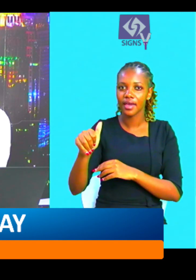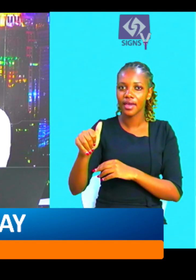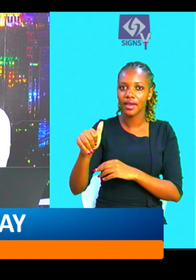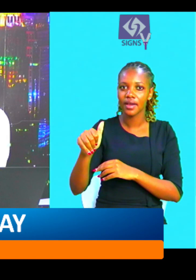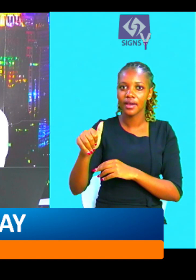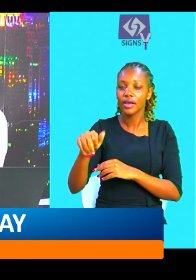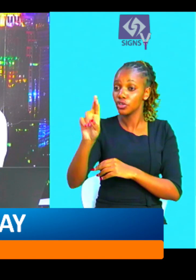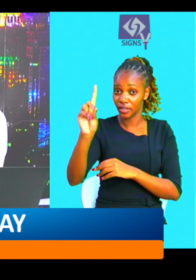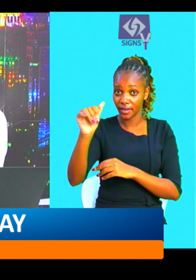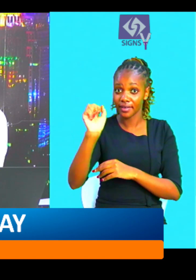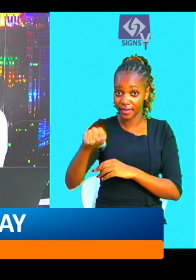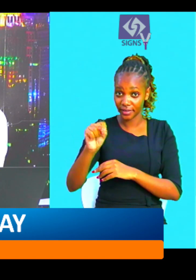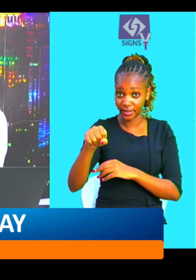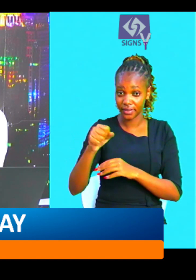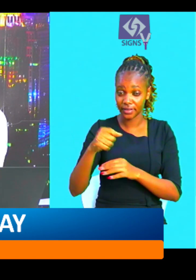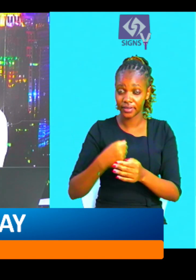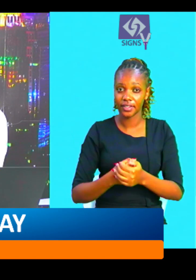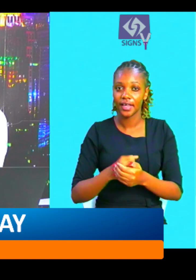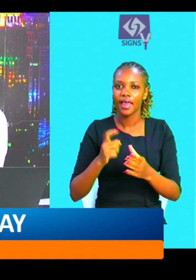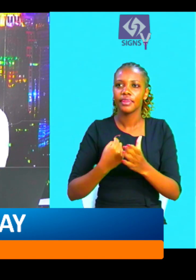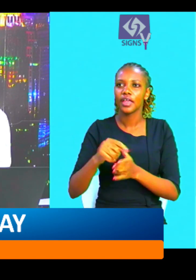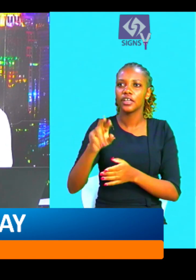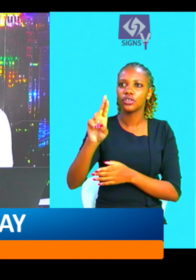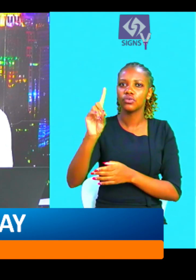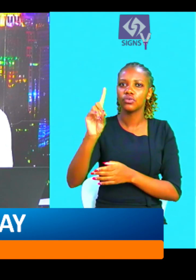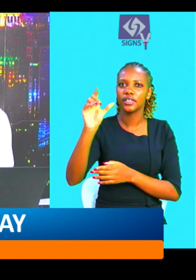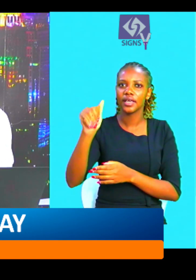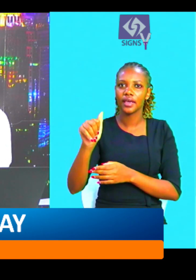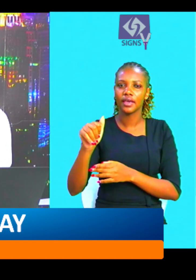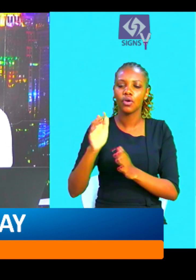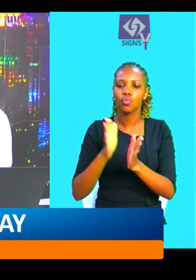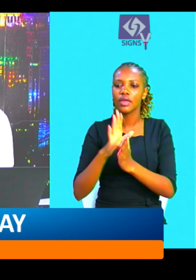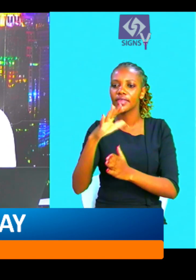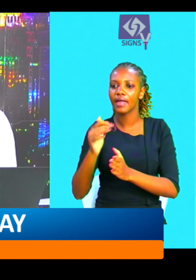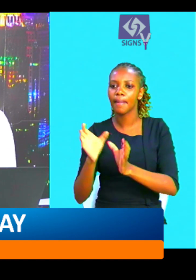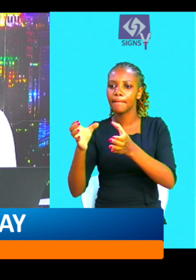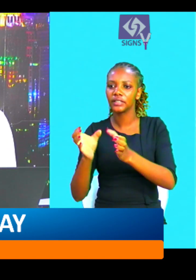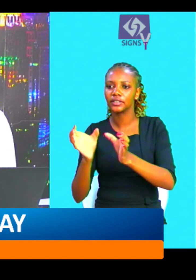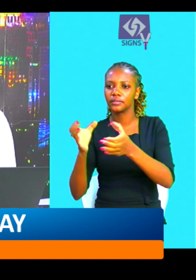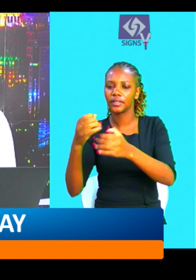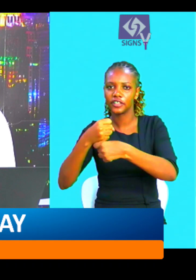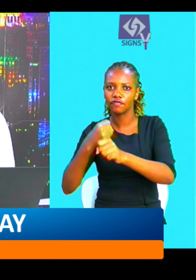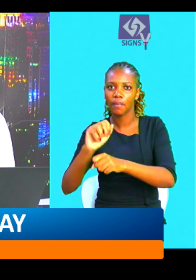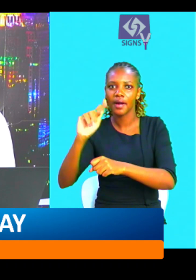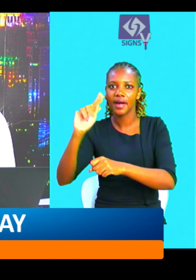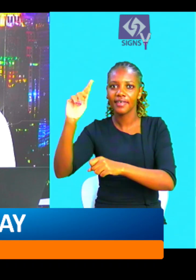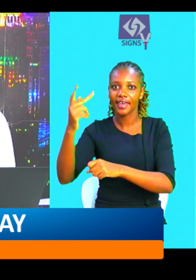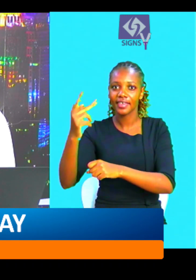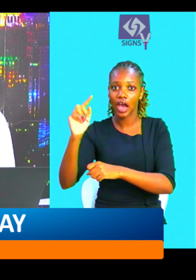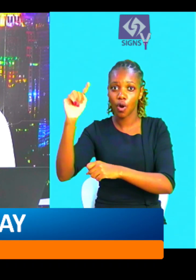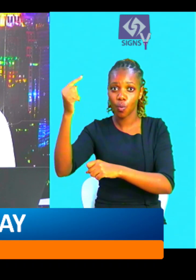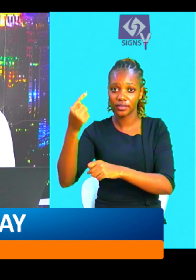to collapse into Jubilee. Come to 2017, Jubilee is strong.